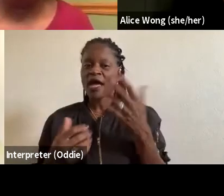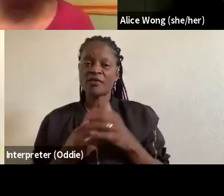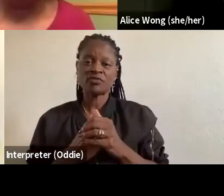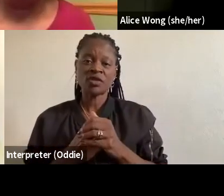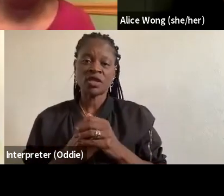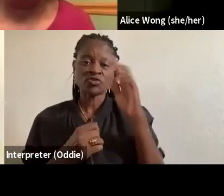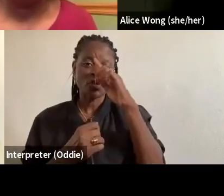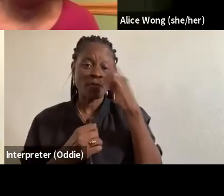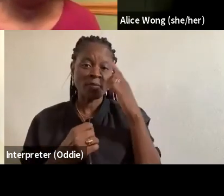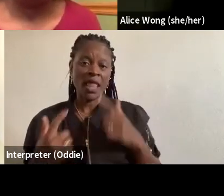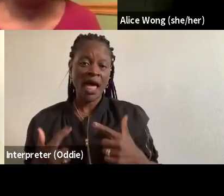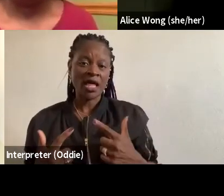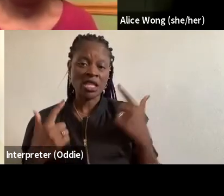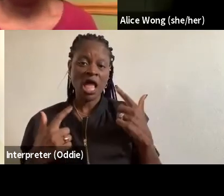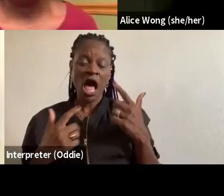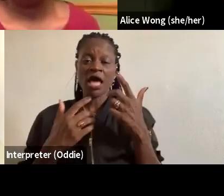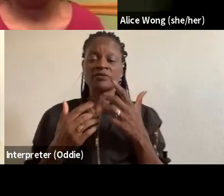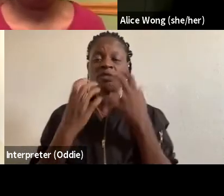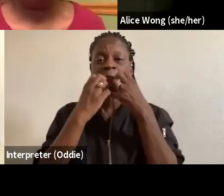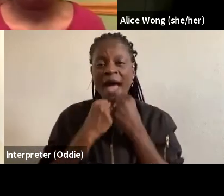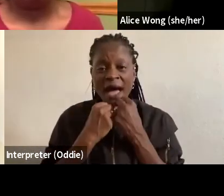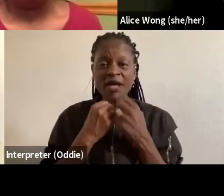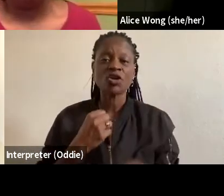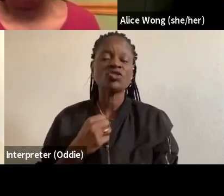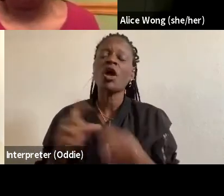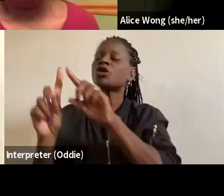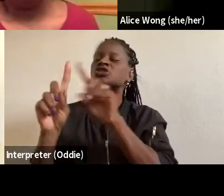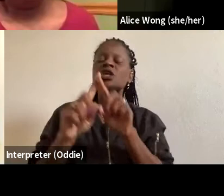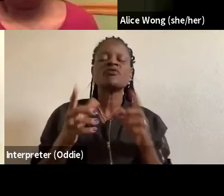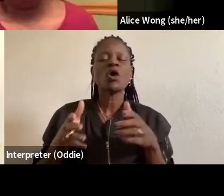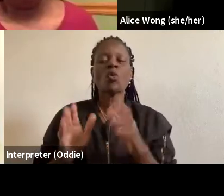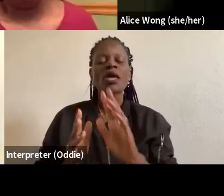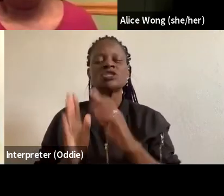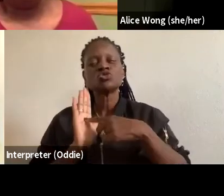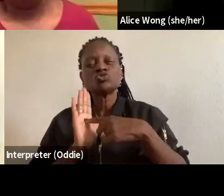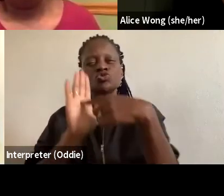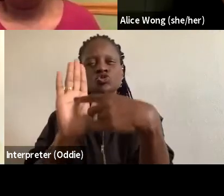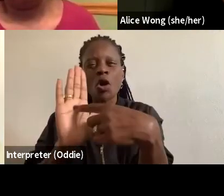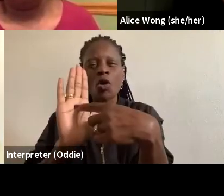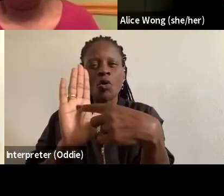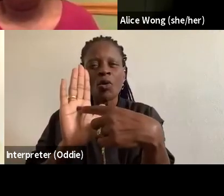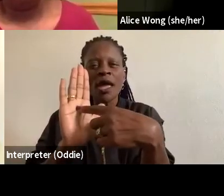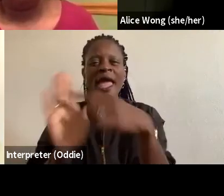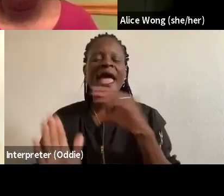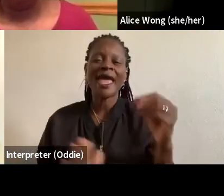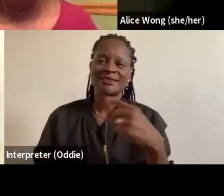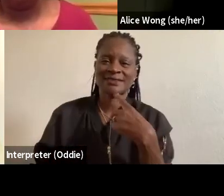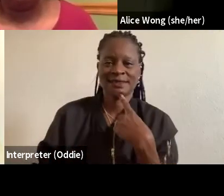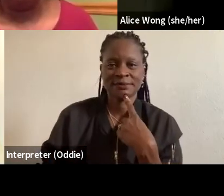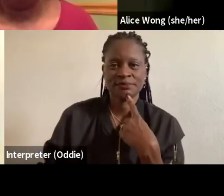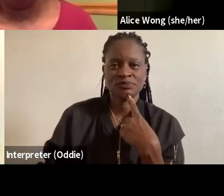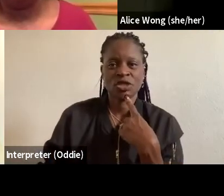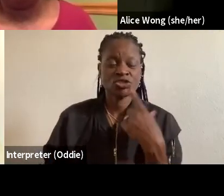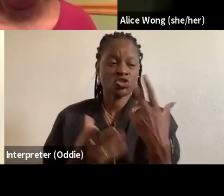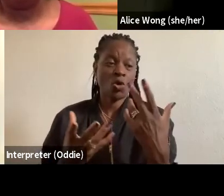you know, there are ways to show this rather than to say it, you know, and I feel like hopefully folks who